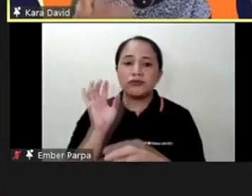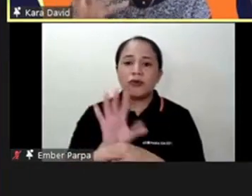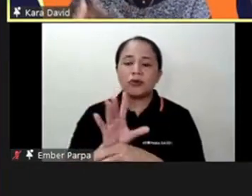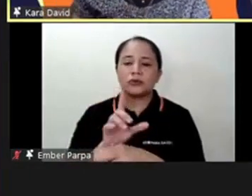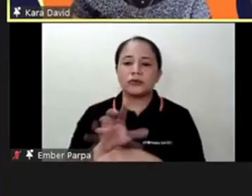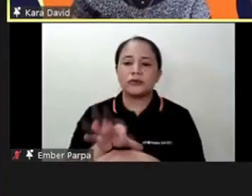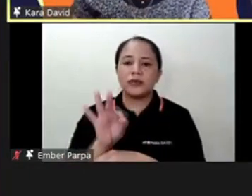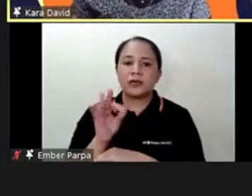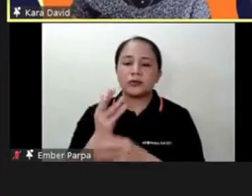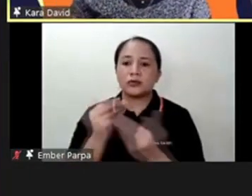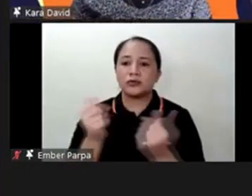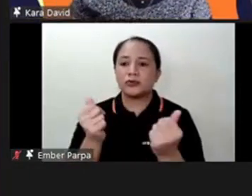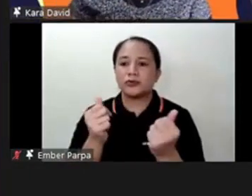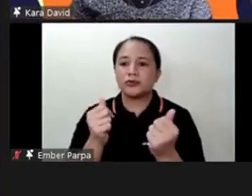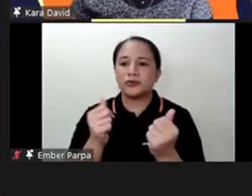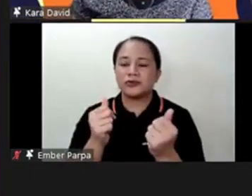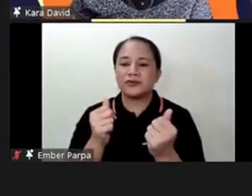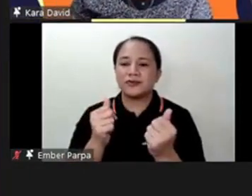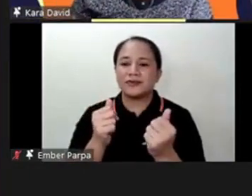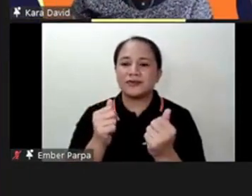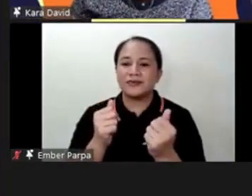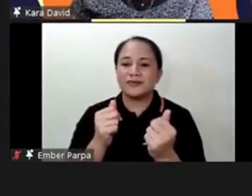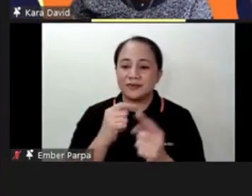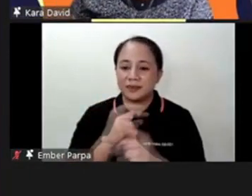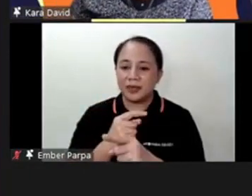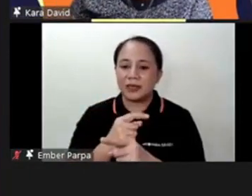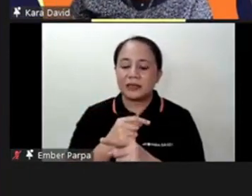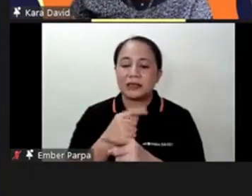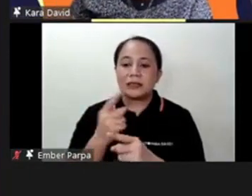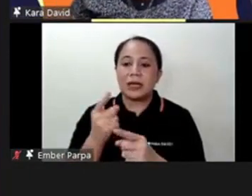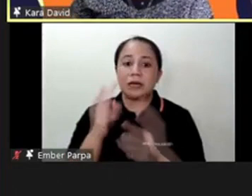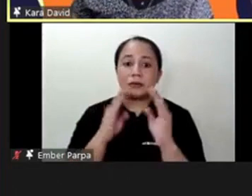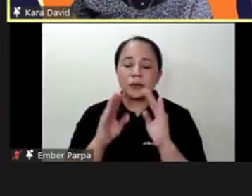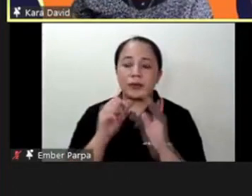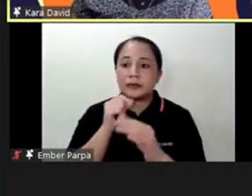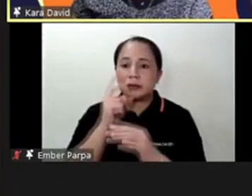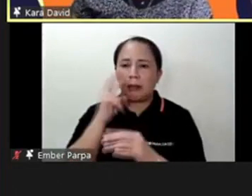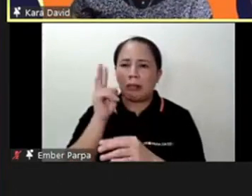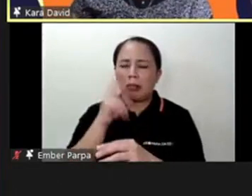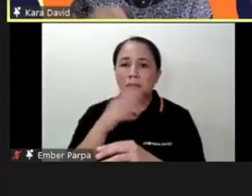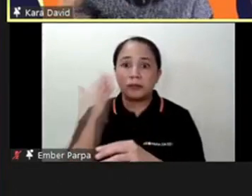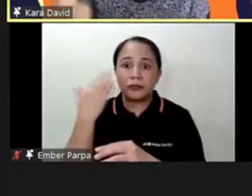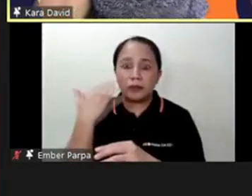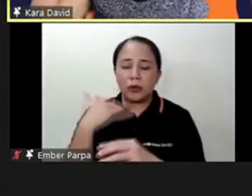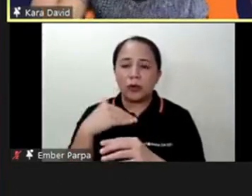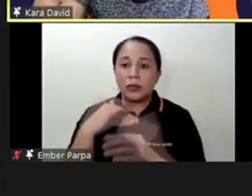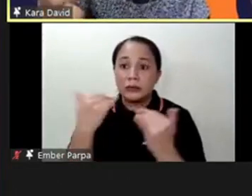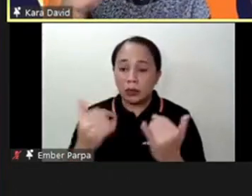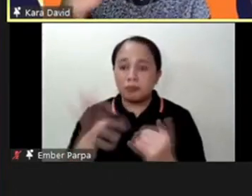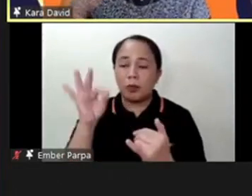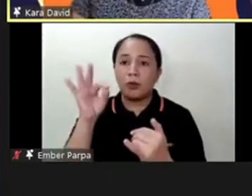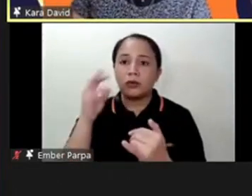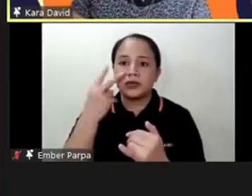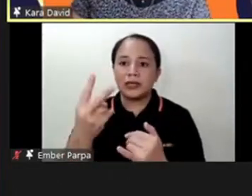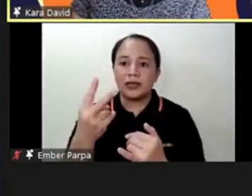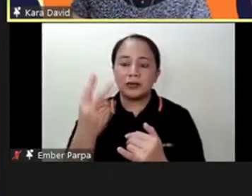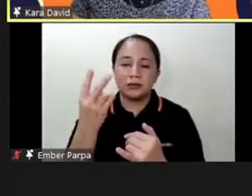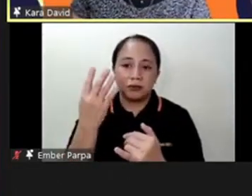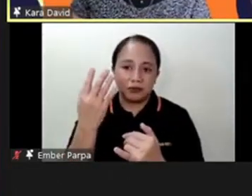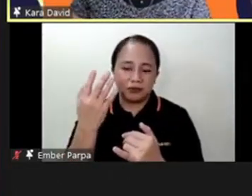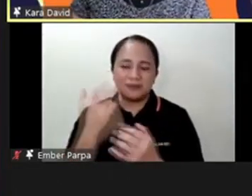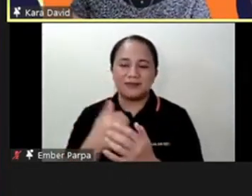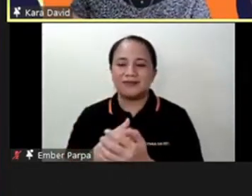find solutions. Yes. Ito yung mga Yes. problema na hindi natin nakita in the past, pero biglang, boom, pinakita sa atin lahat